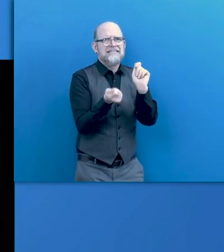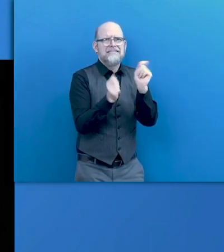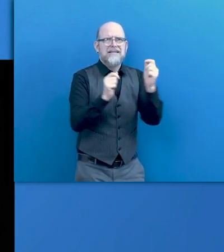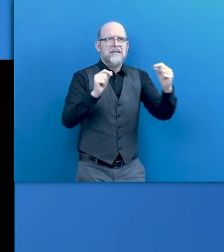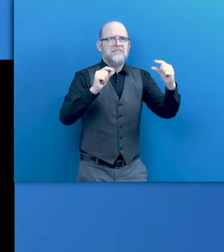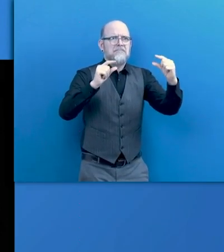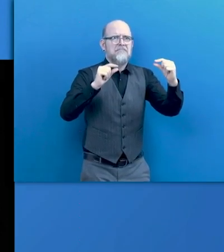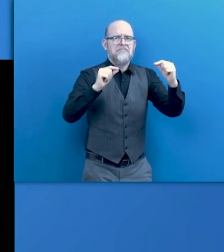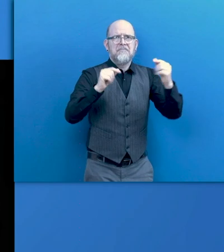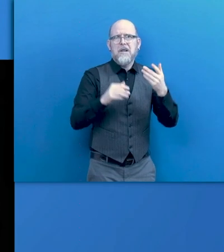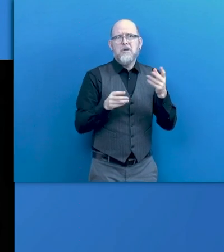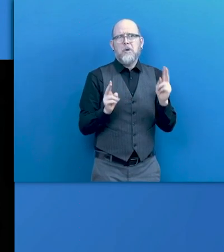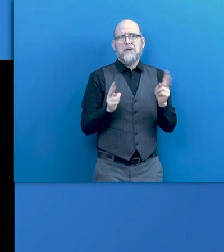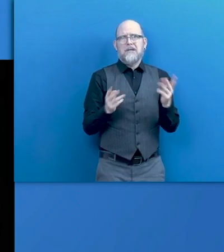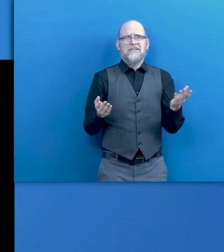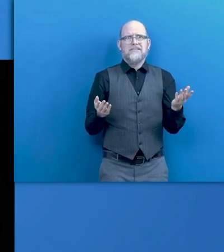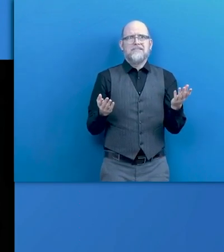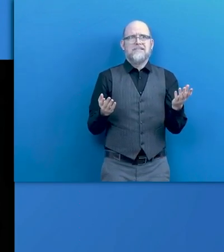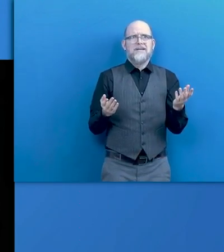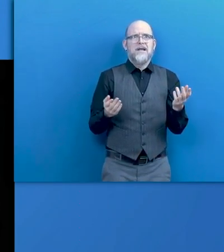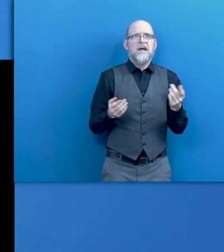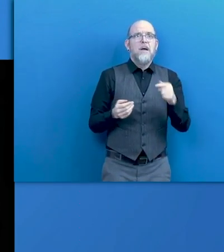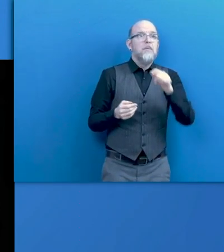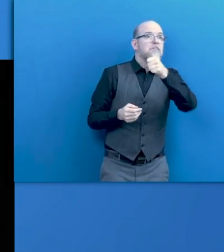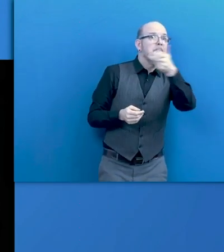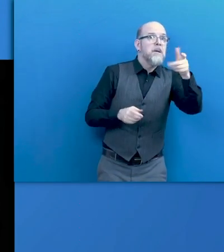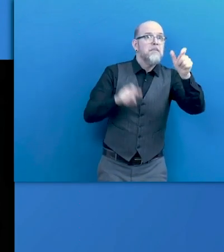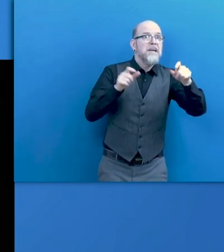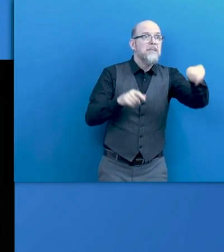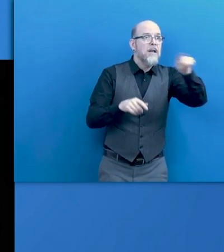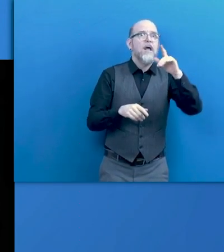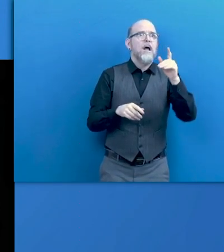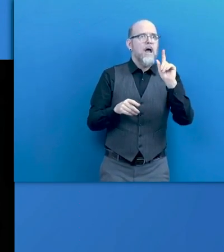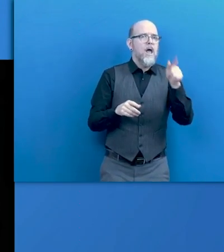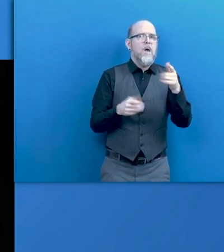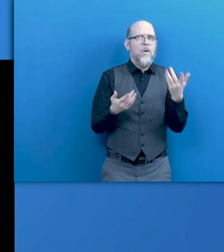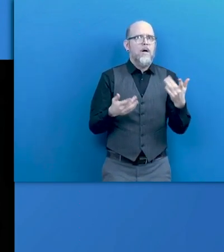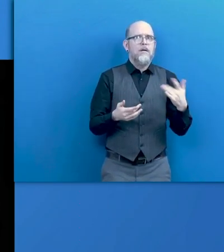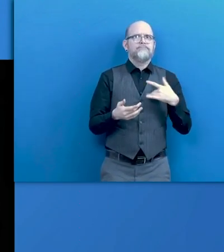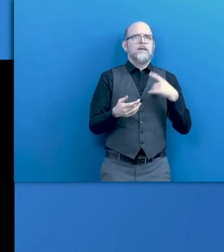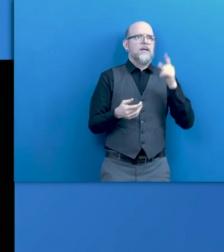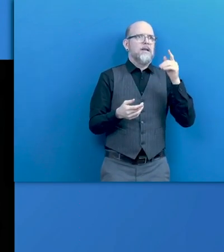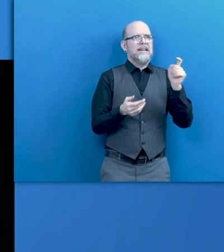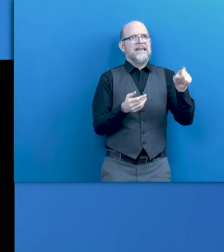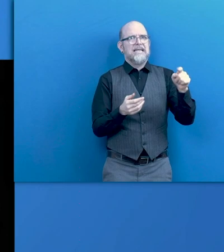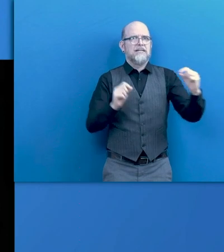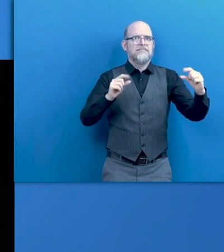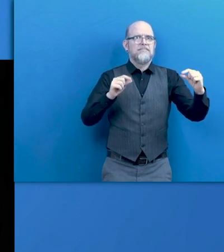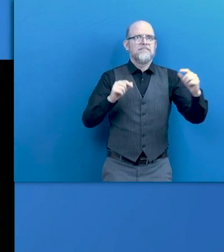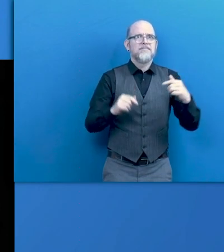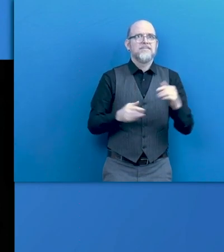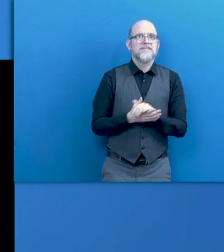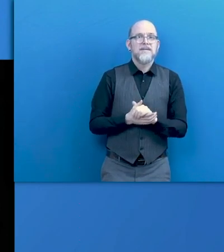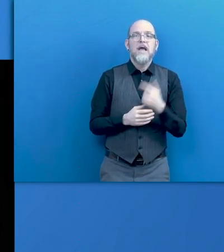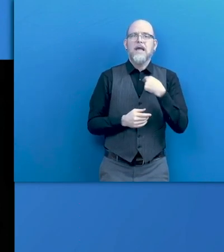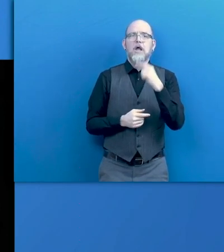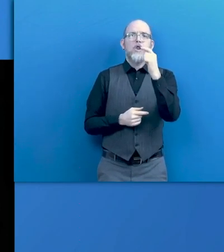a shame, because you lose out on it too. Aber dann wieder, also I've also spoken to